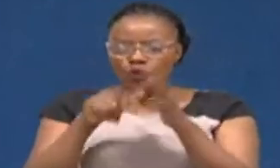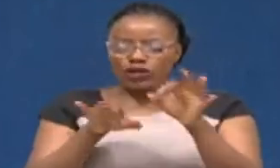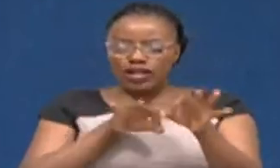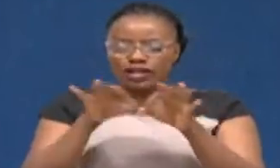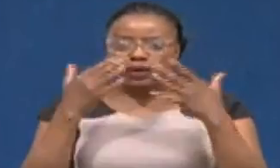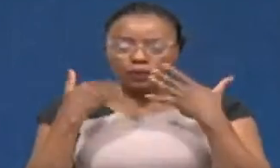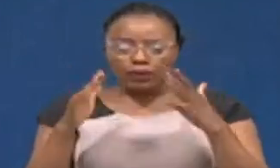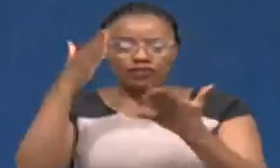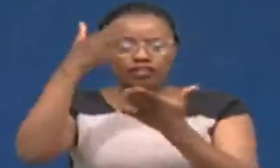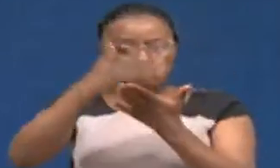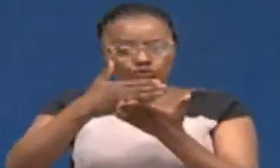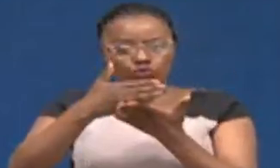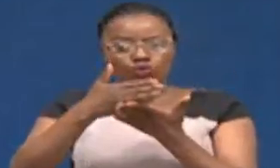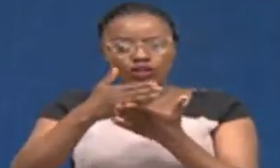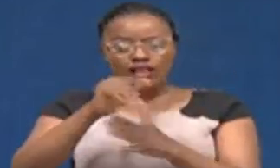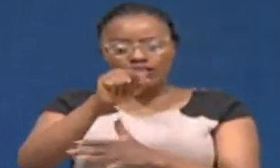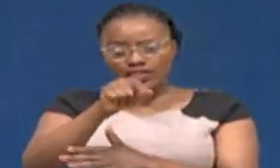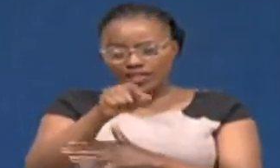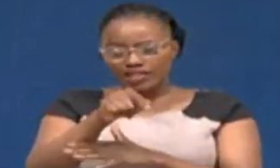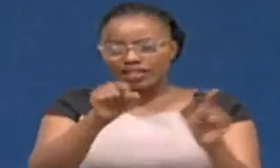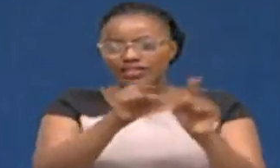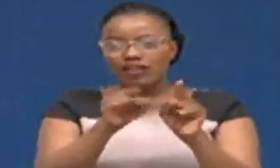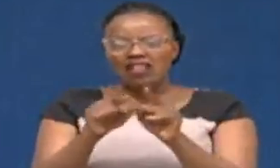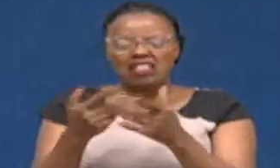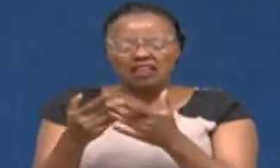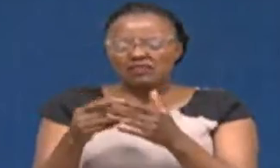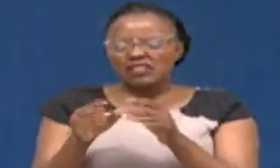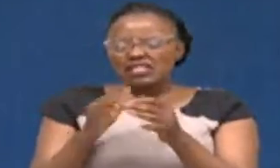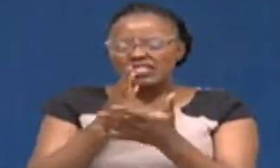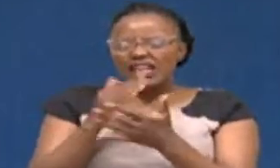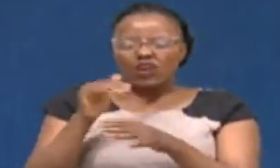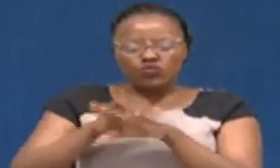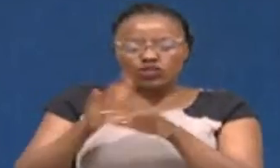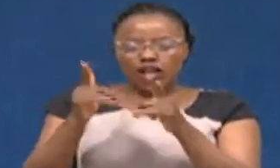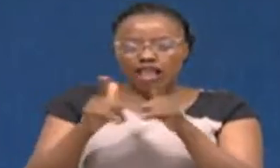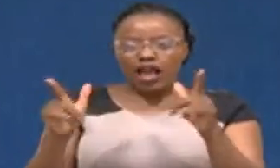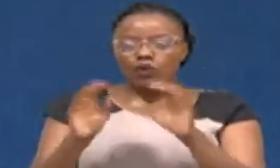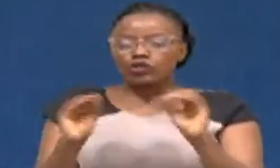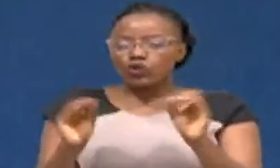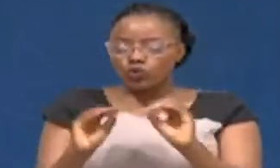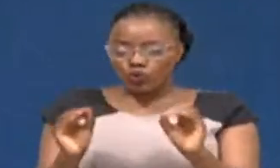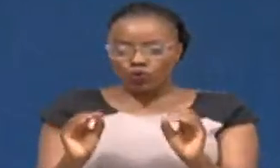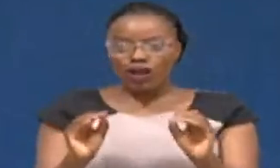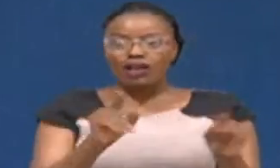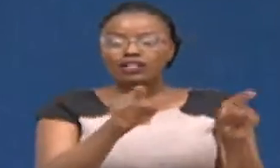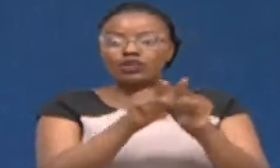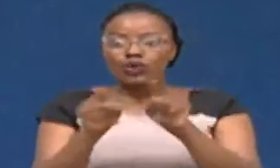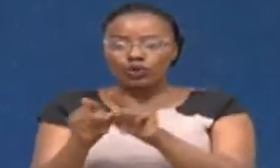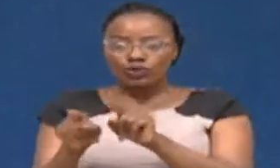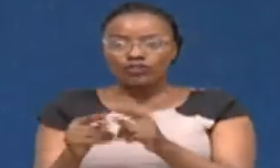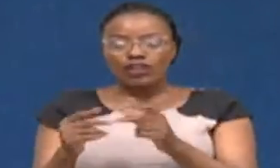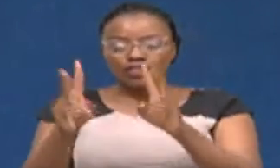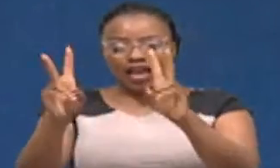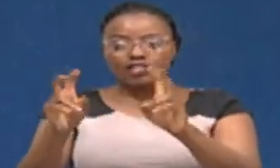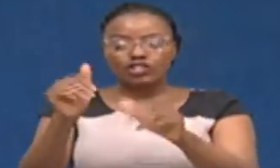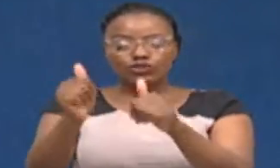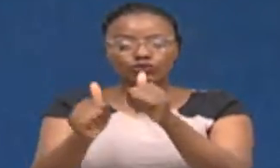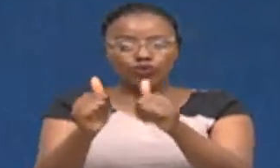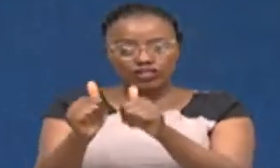is true that that is not a very palatable language anyway, and it's a matter